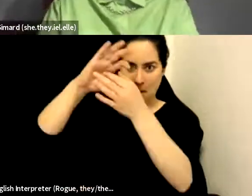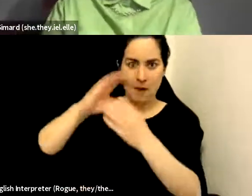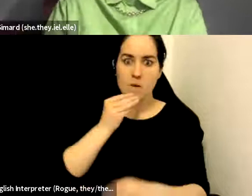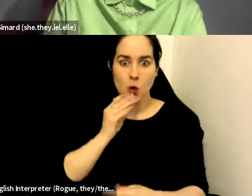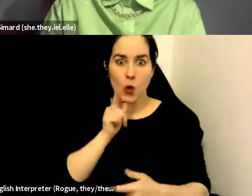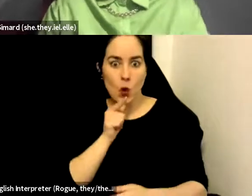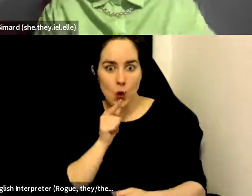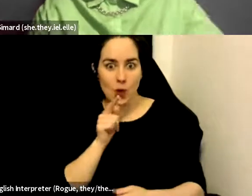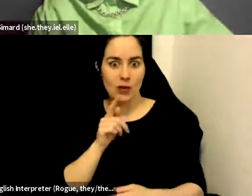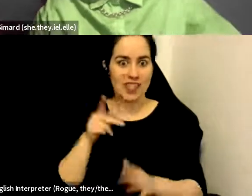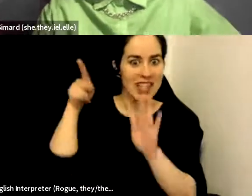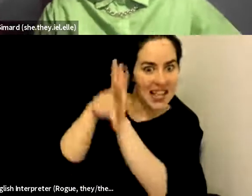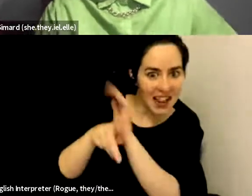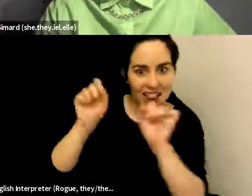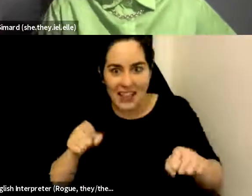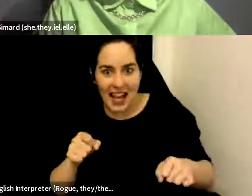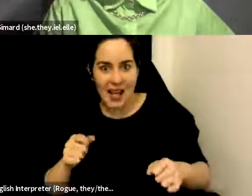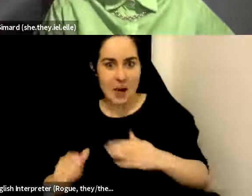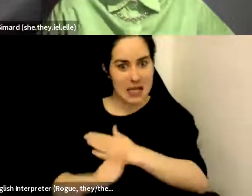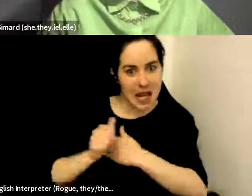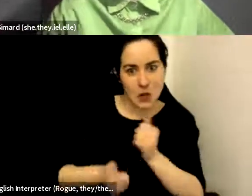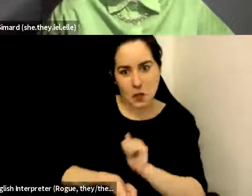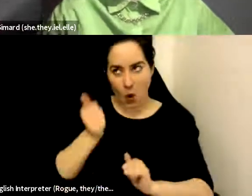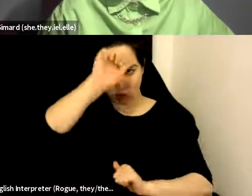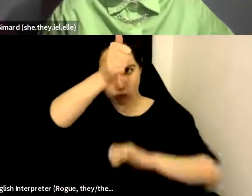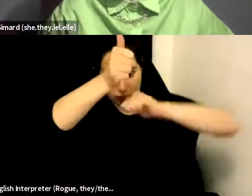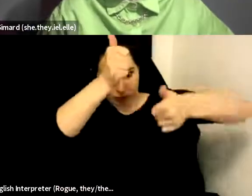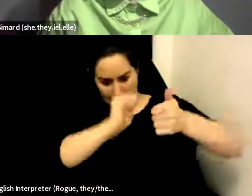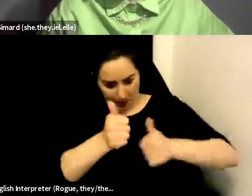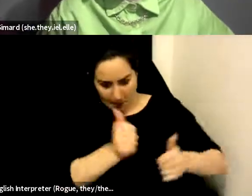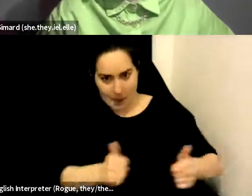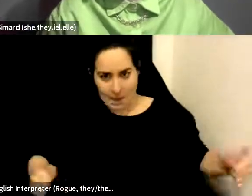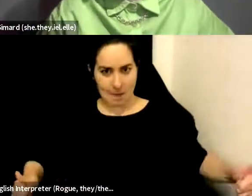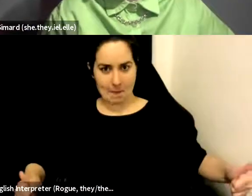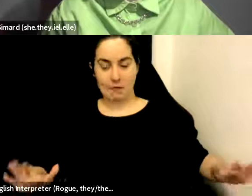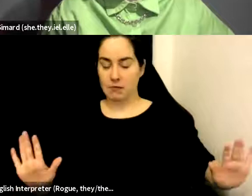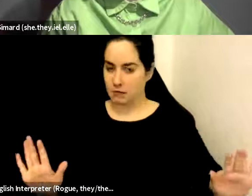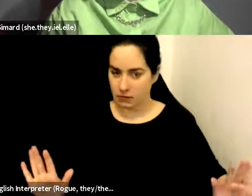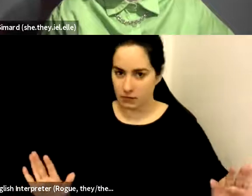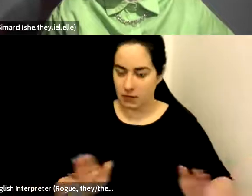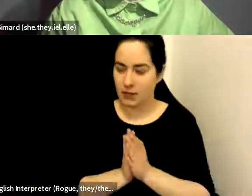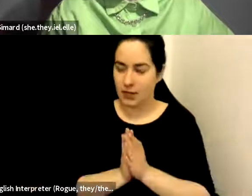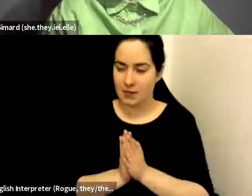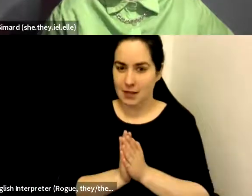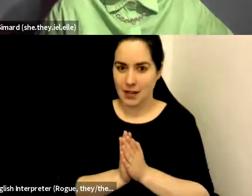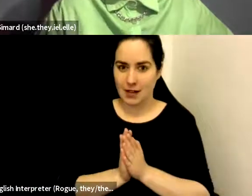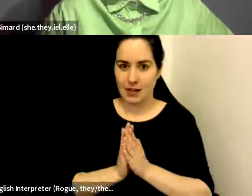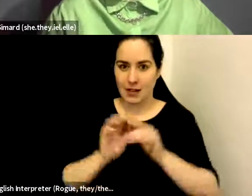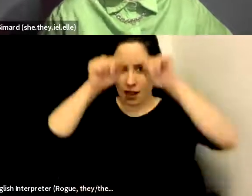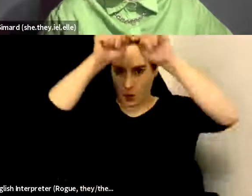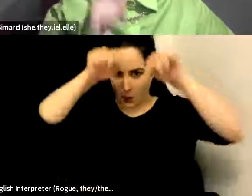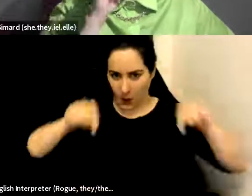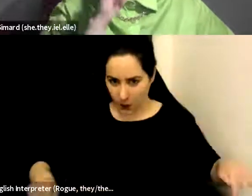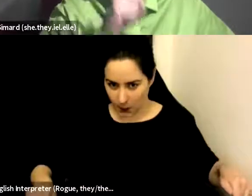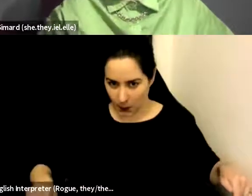how we've, you know, at least for Anishinaabe people, traditionally thinking about it in a circle and a cycle, and that